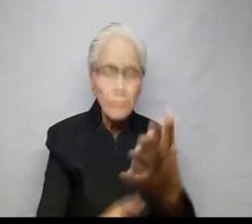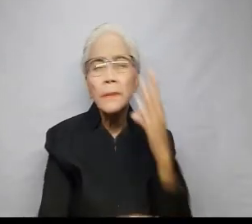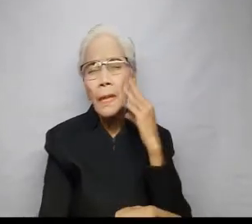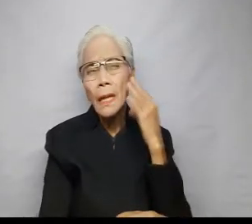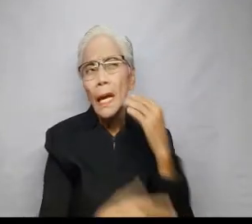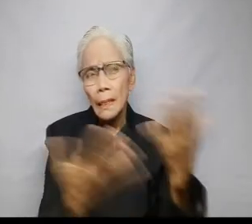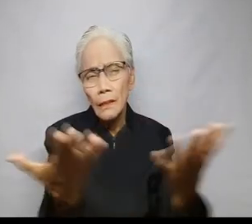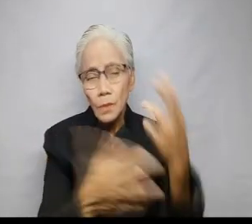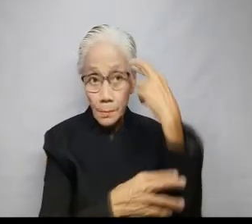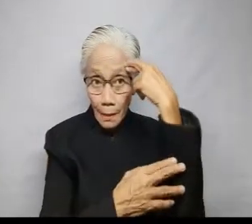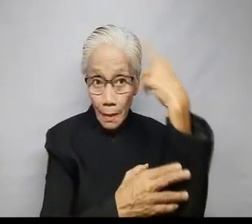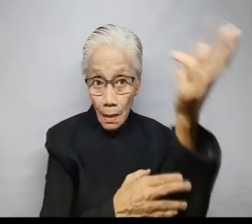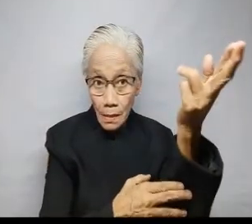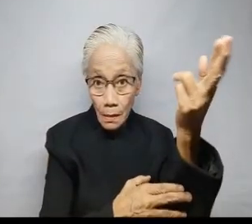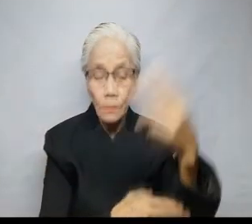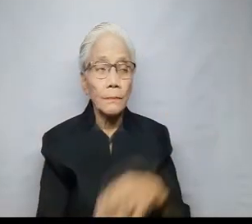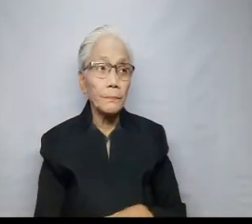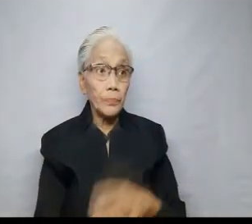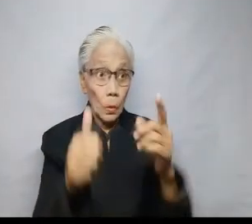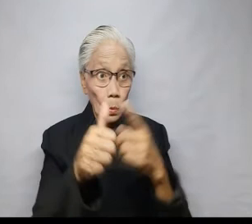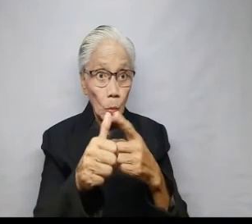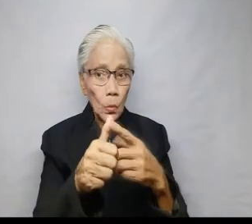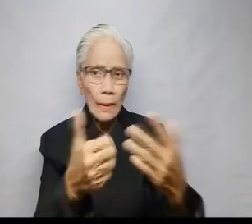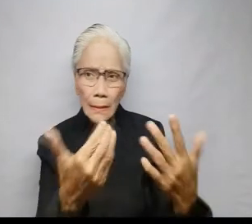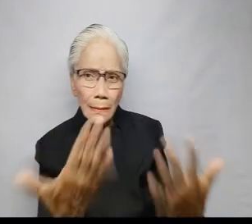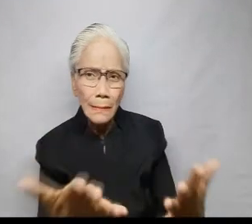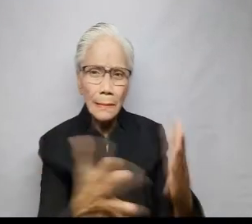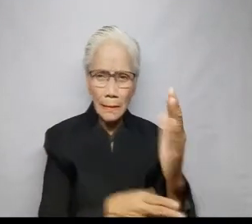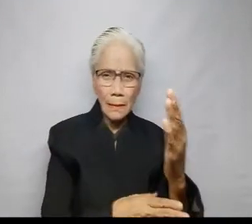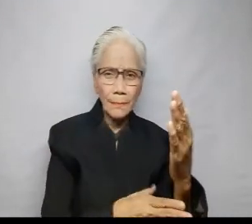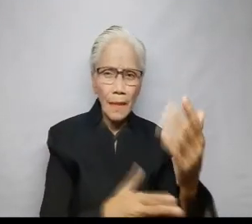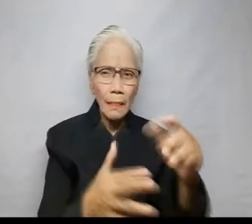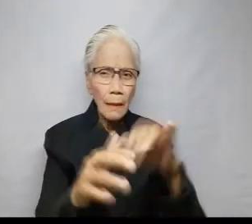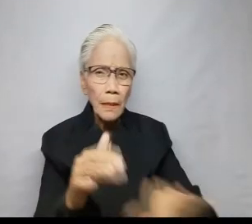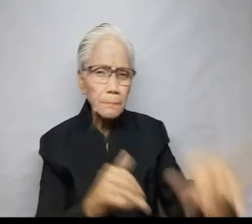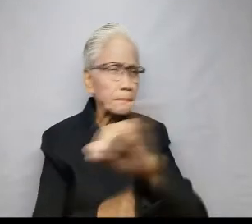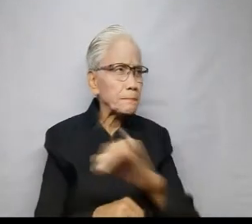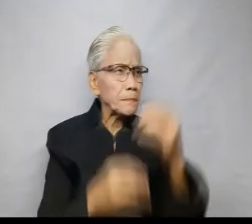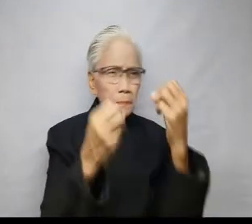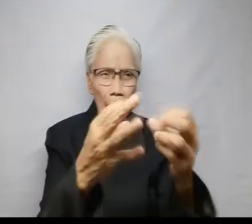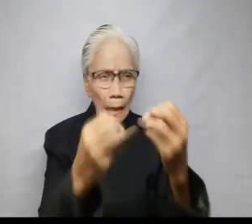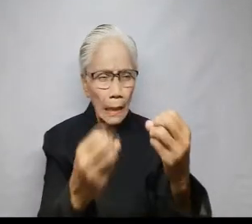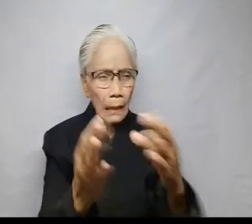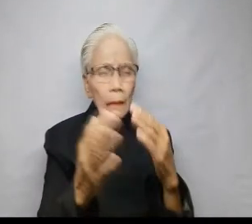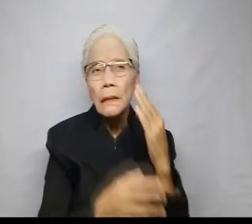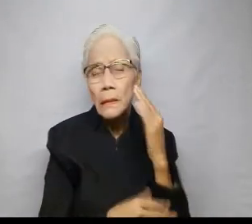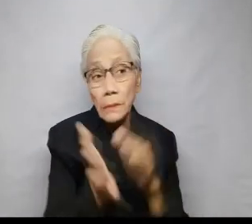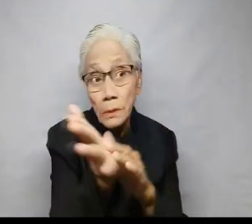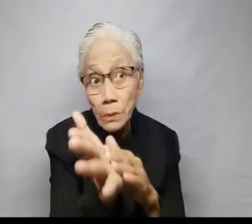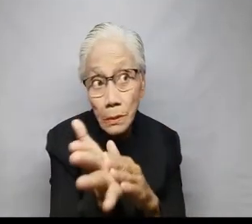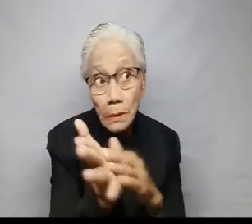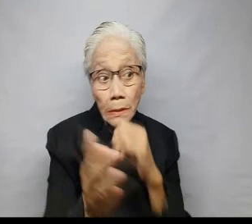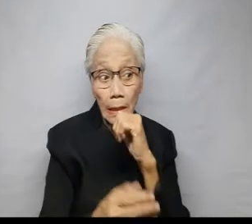the whole experience. And these were my realizations. 1. It seemed that the bottom line